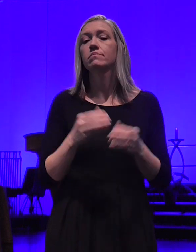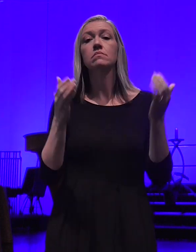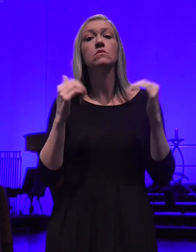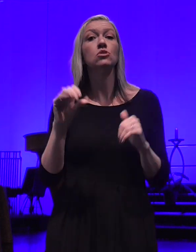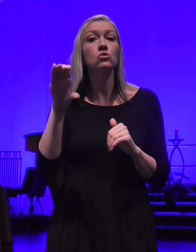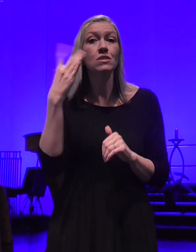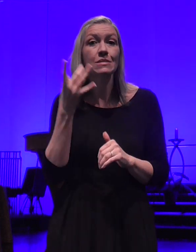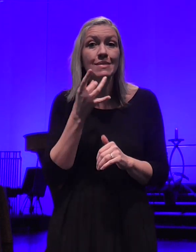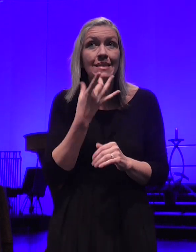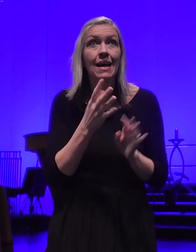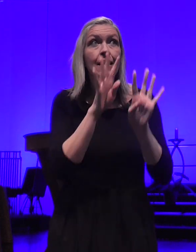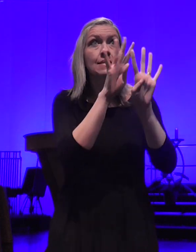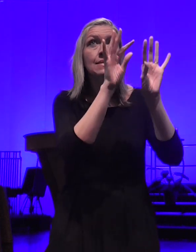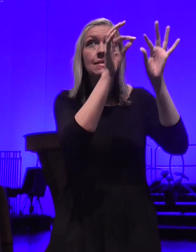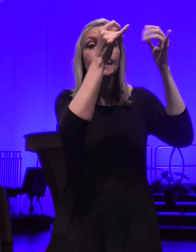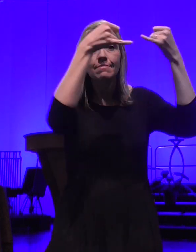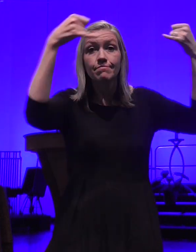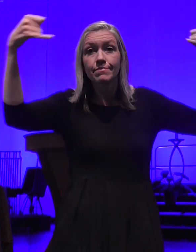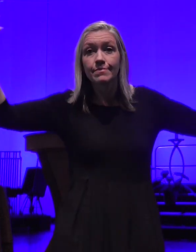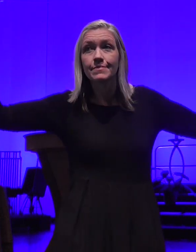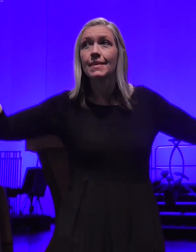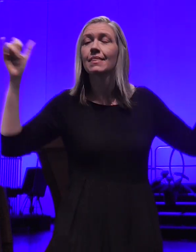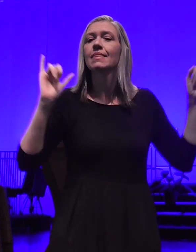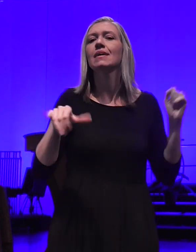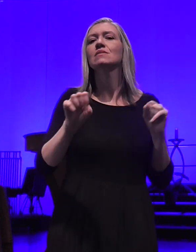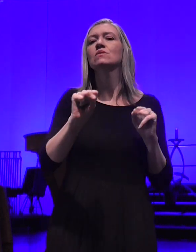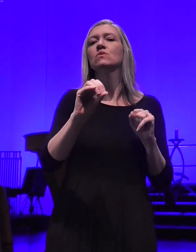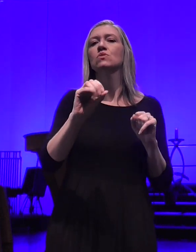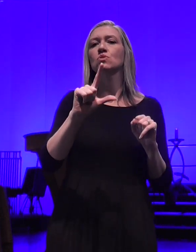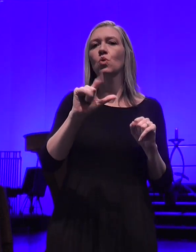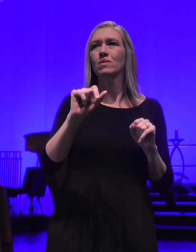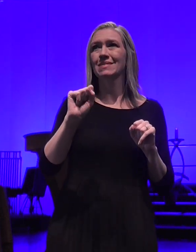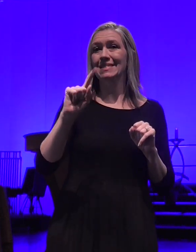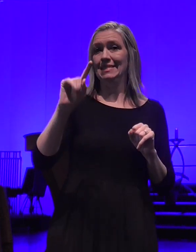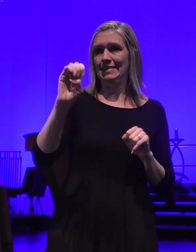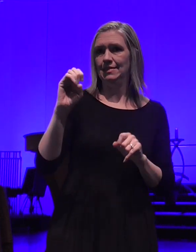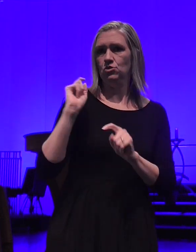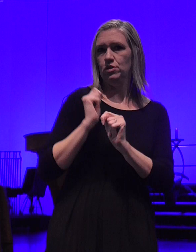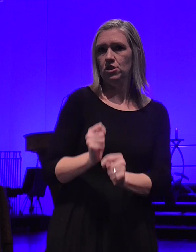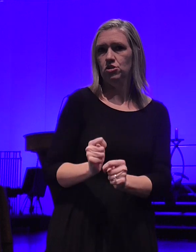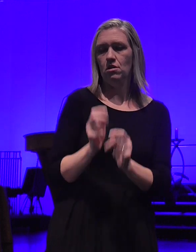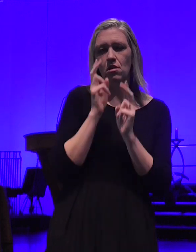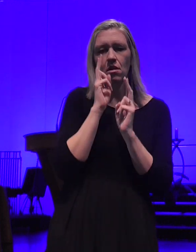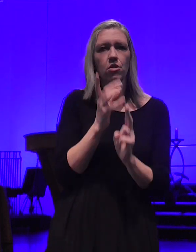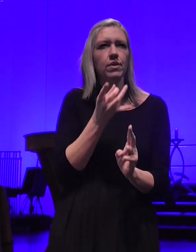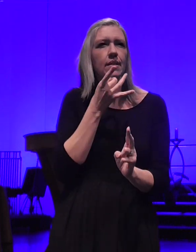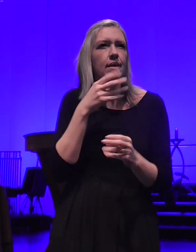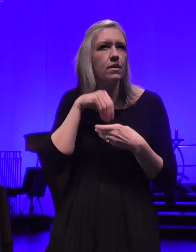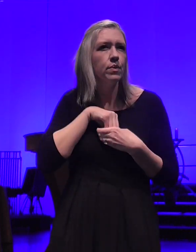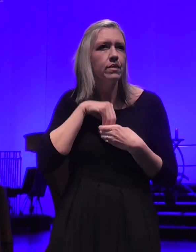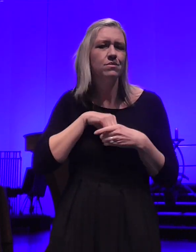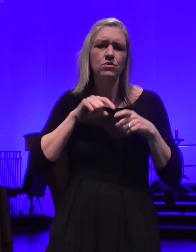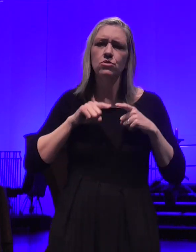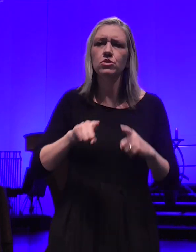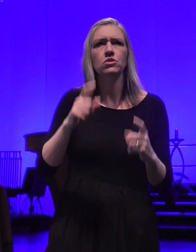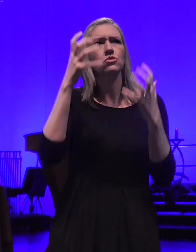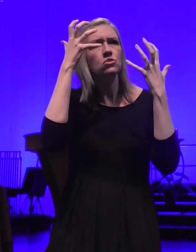that we see come from that solstice tradition of honoring the light within during the darkest time of the year.